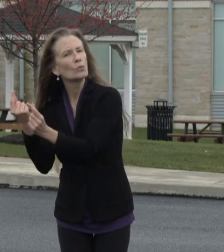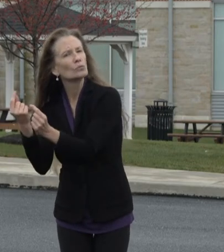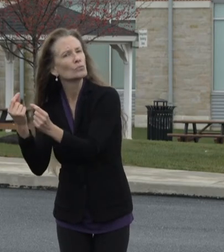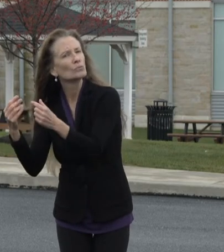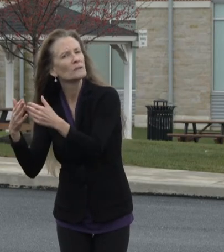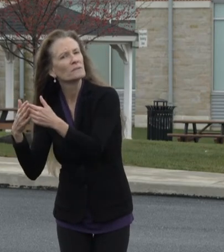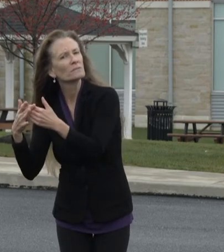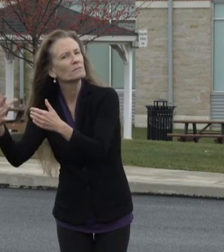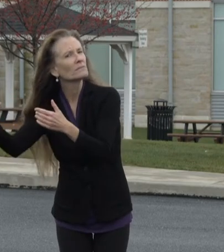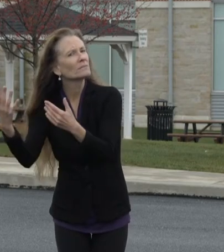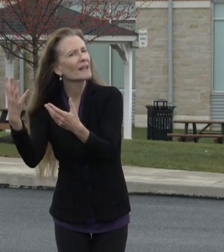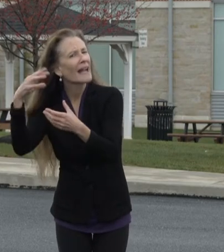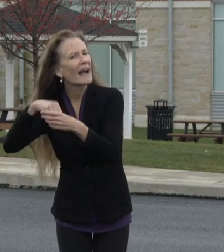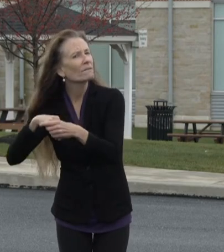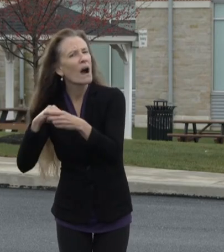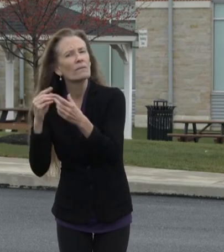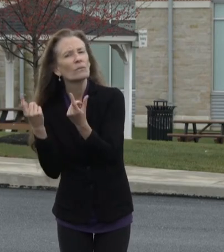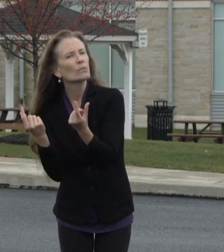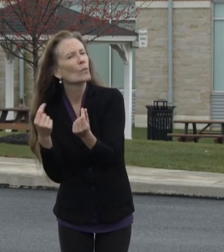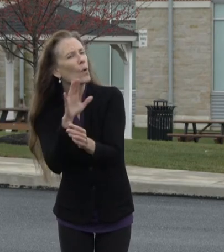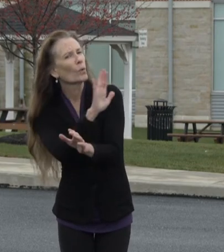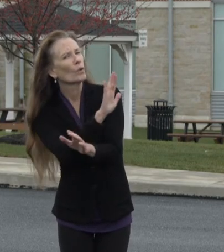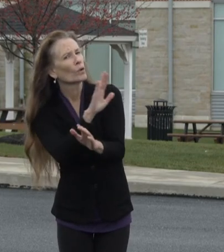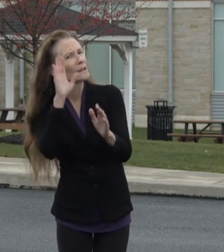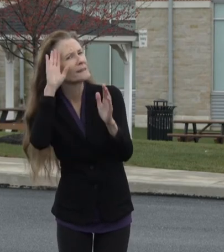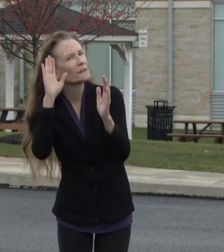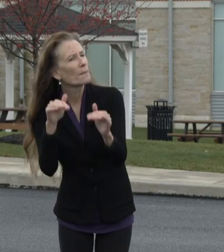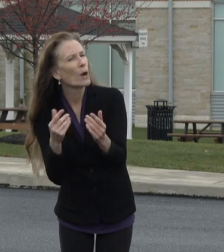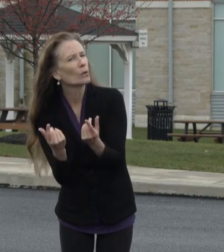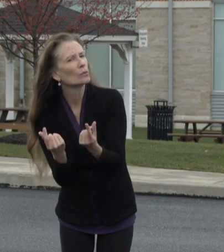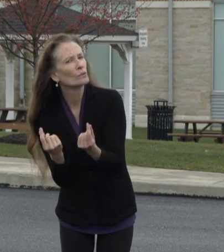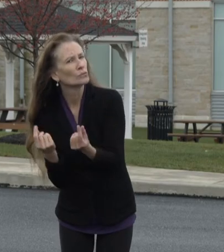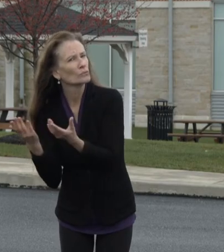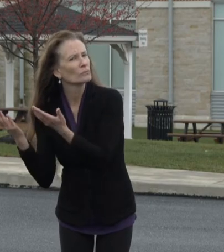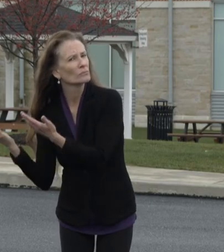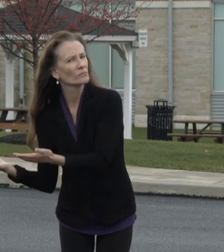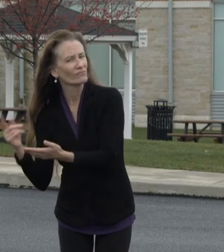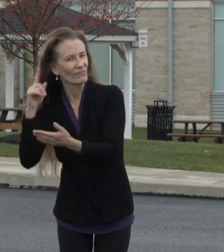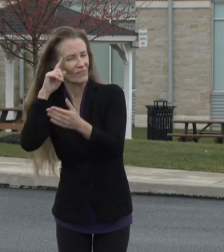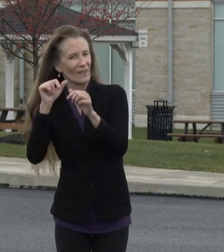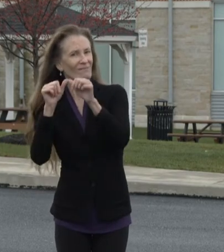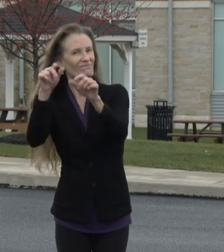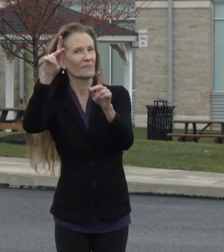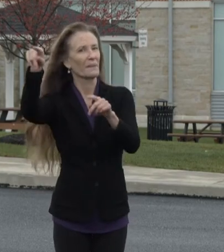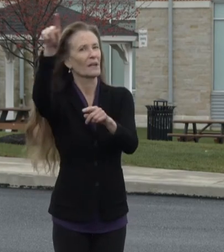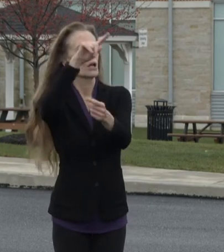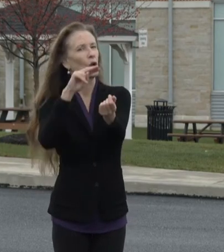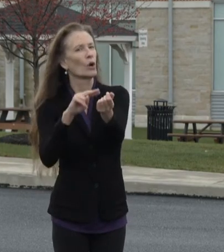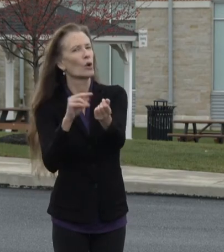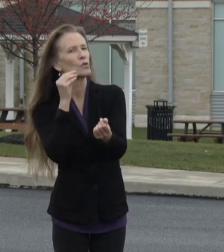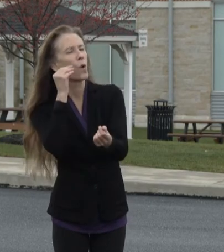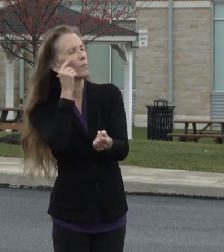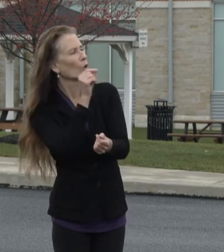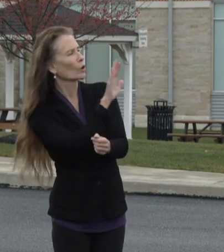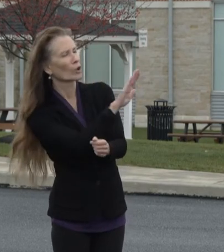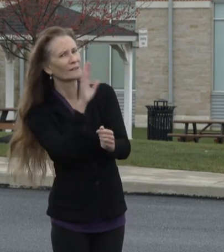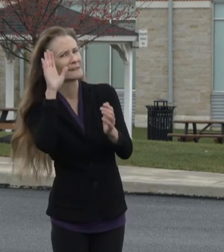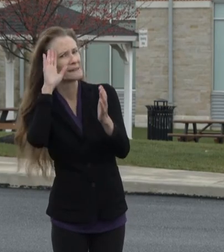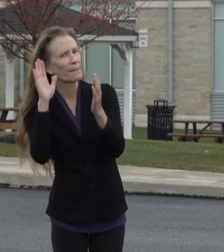involvement or effort there will be on the part of the National Guard in long-term care? Like, what's the expectation compared to the